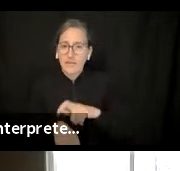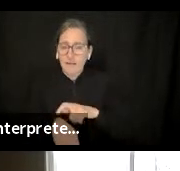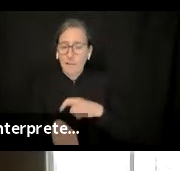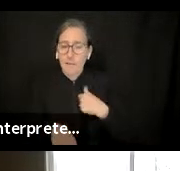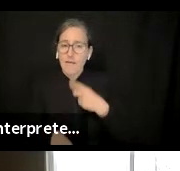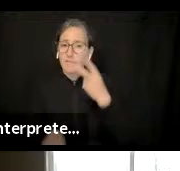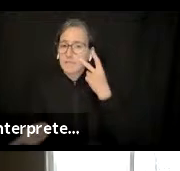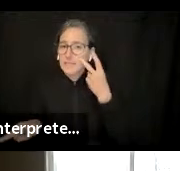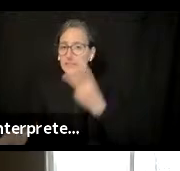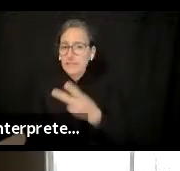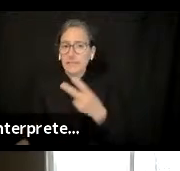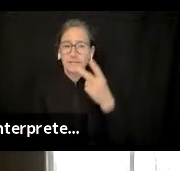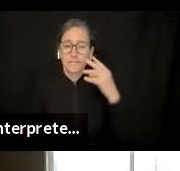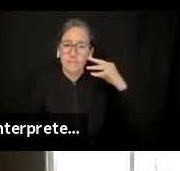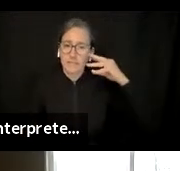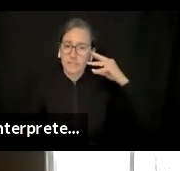different,